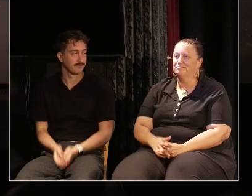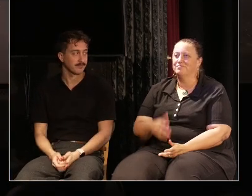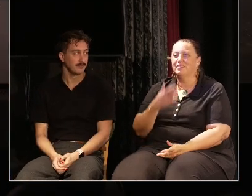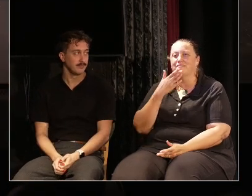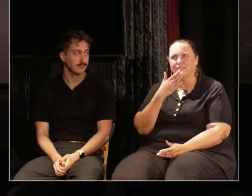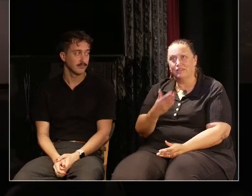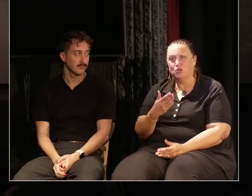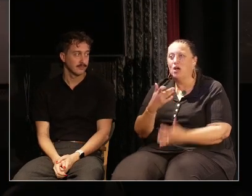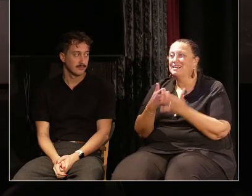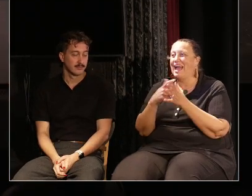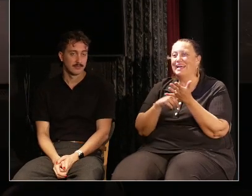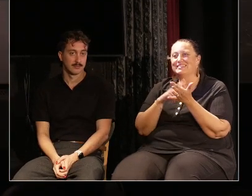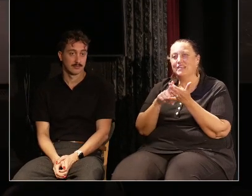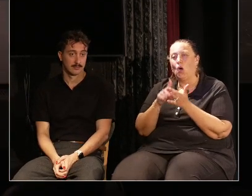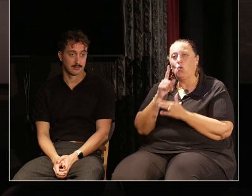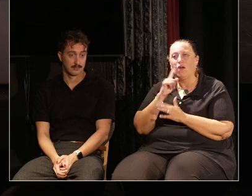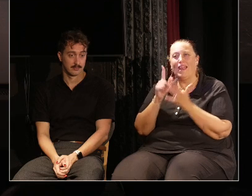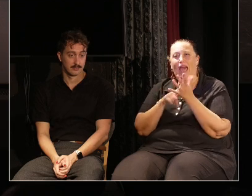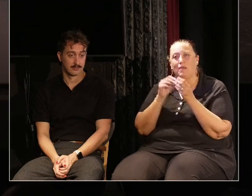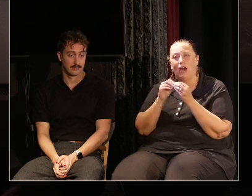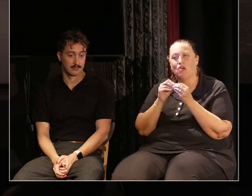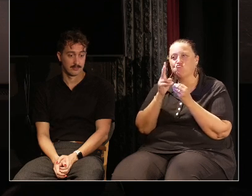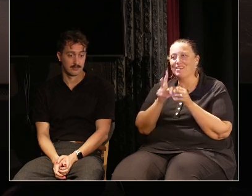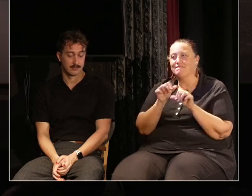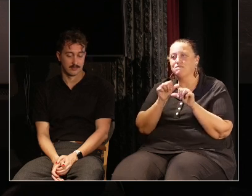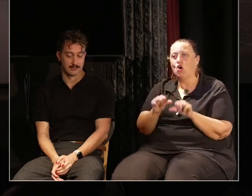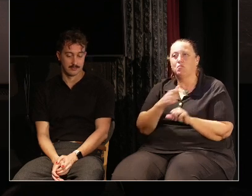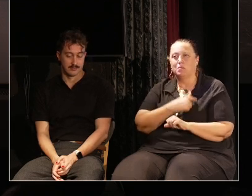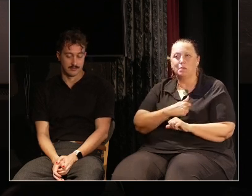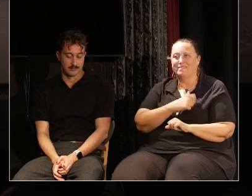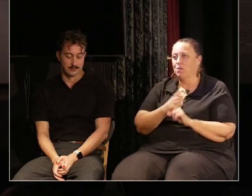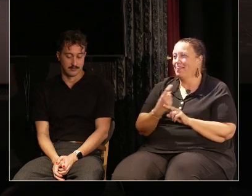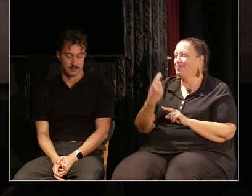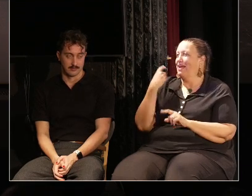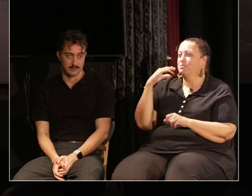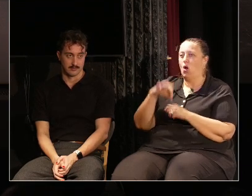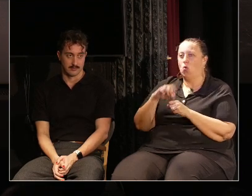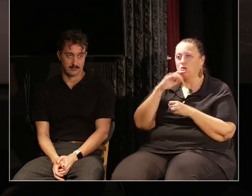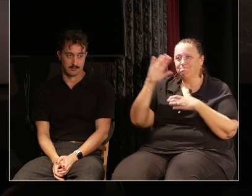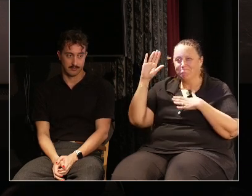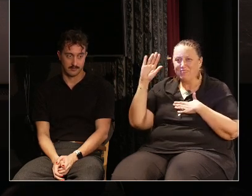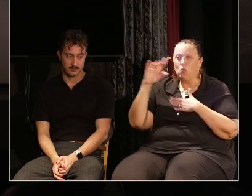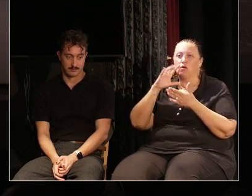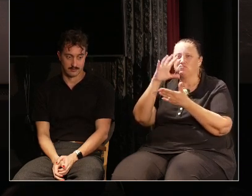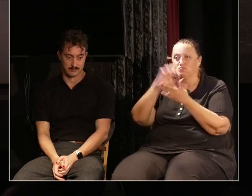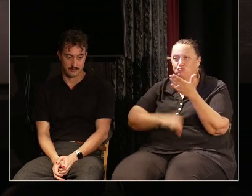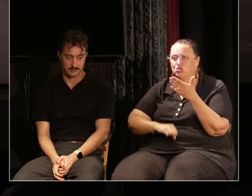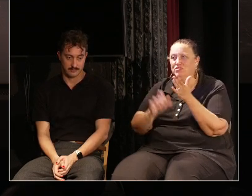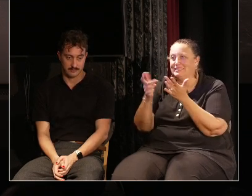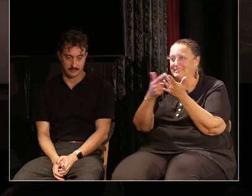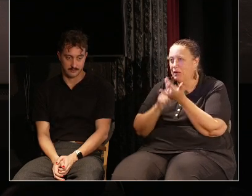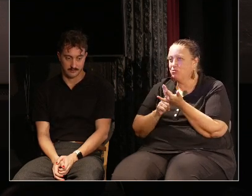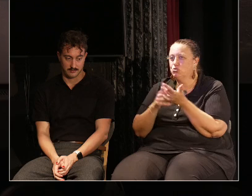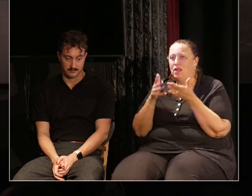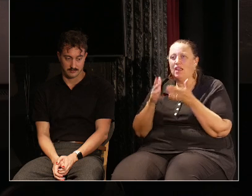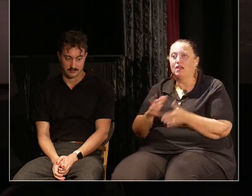Kate, will Labor be reaffirming its commitment from the last election when it pledged to remove the exemptions that allow religious schools to discriminate